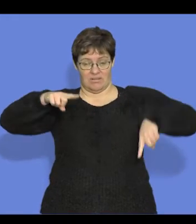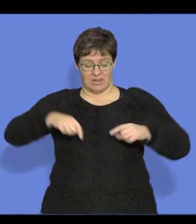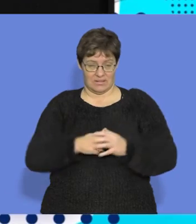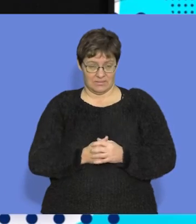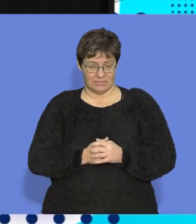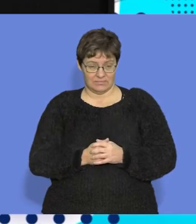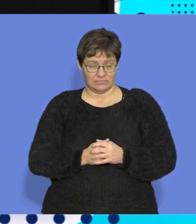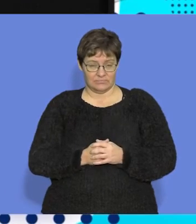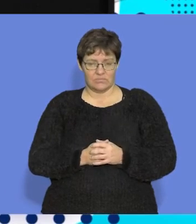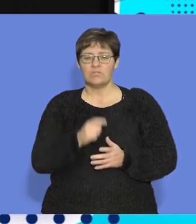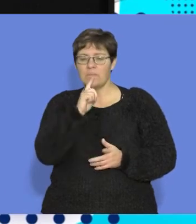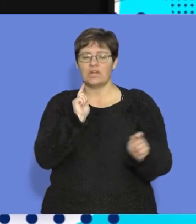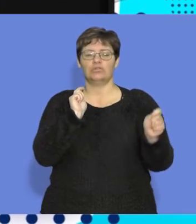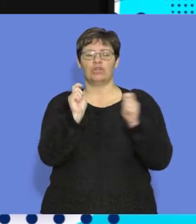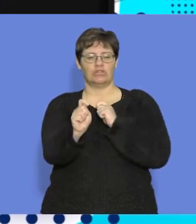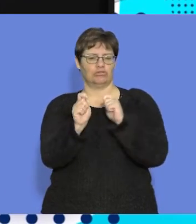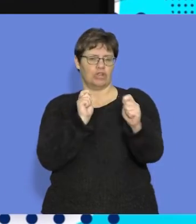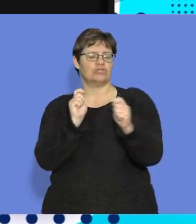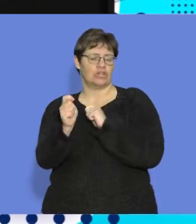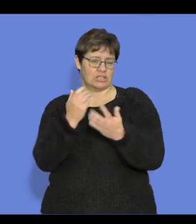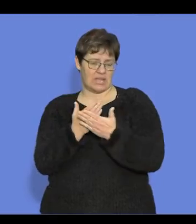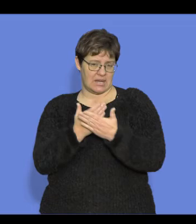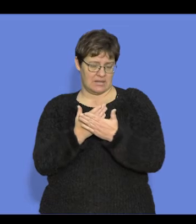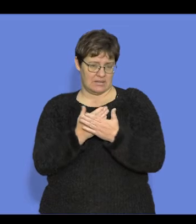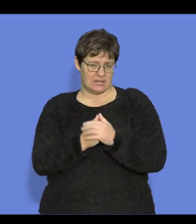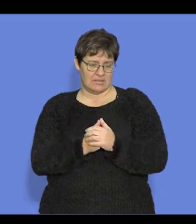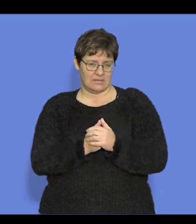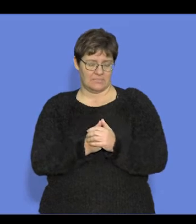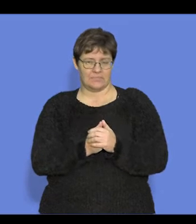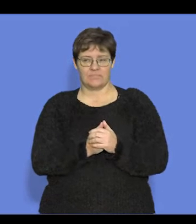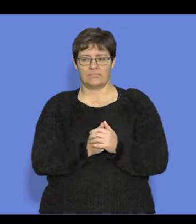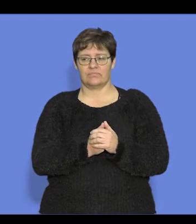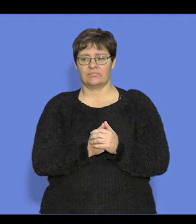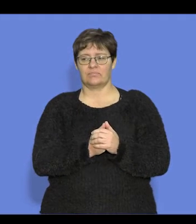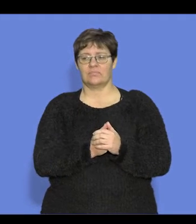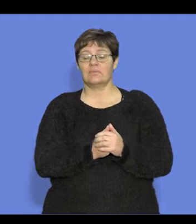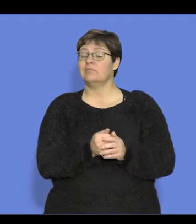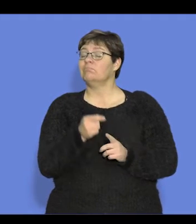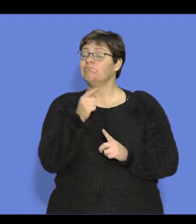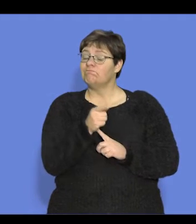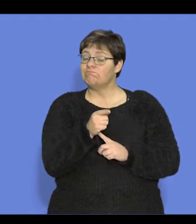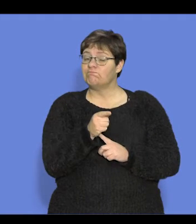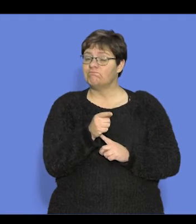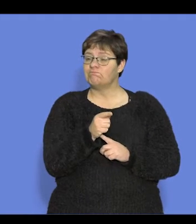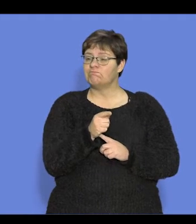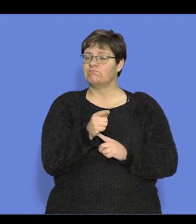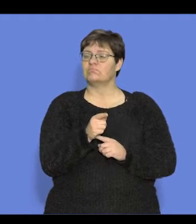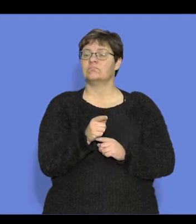variables, things that can change or vary. Okay, and they